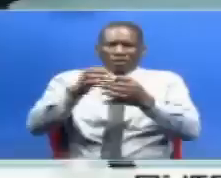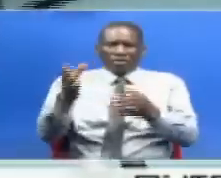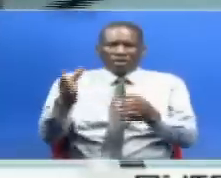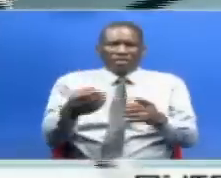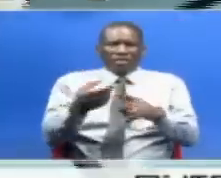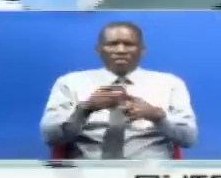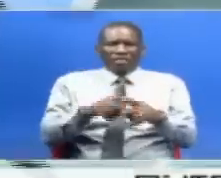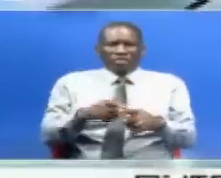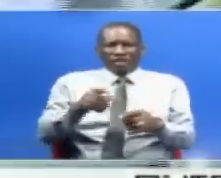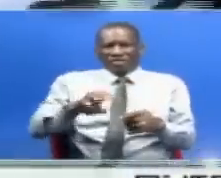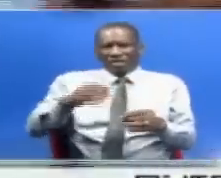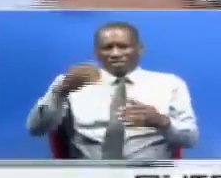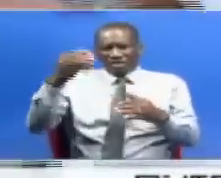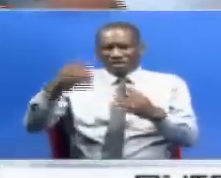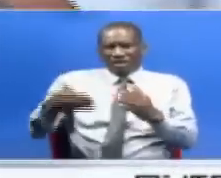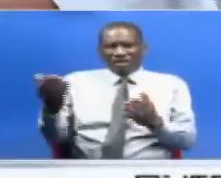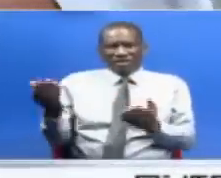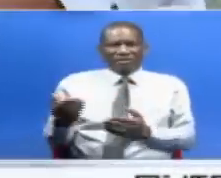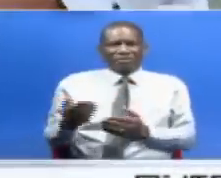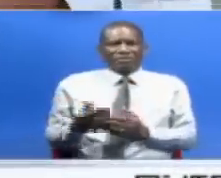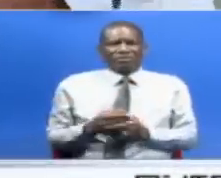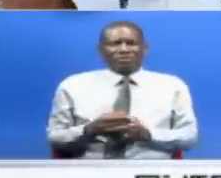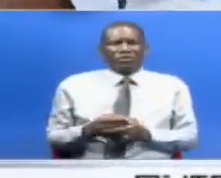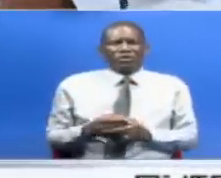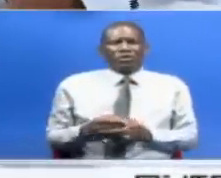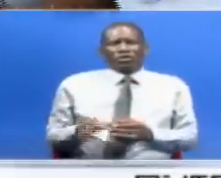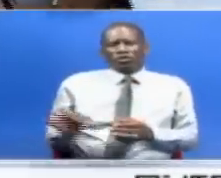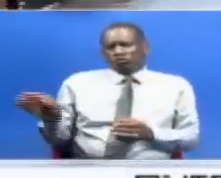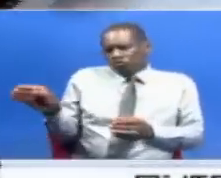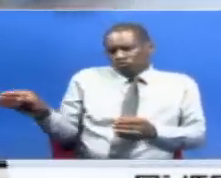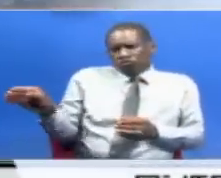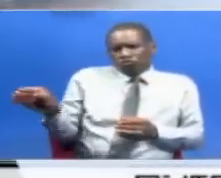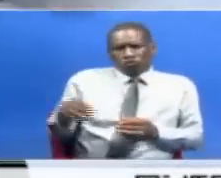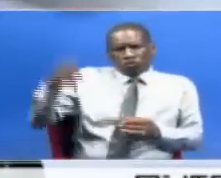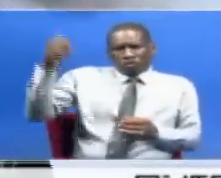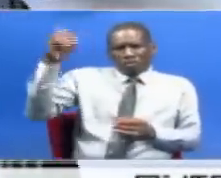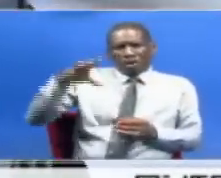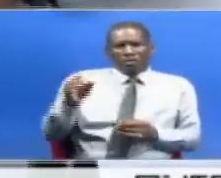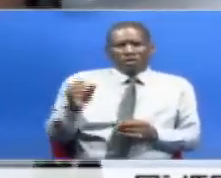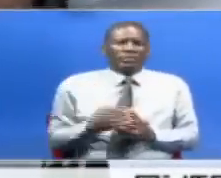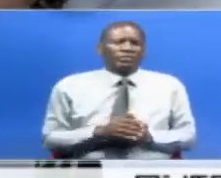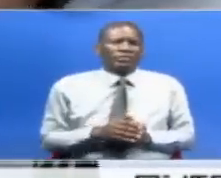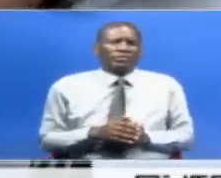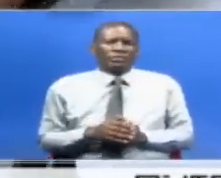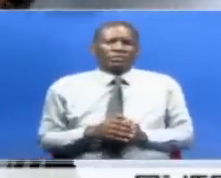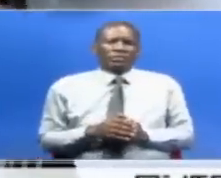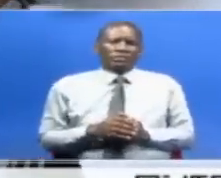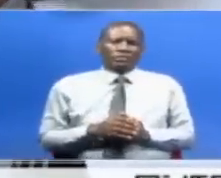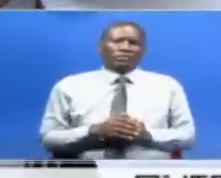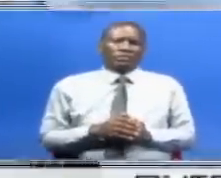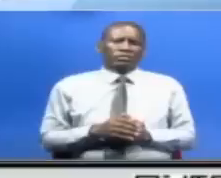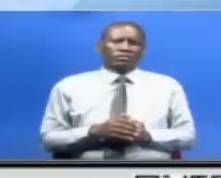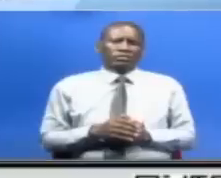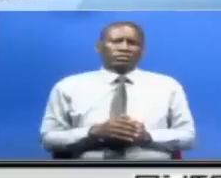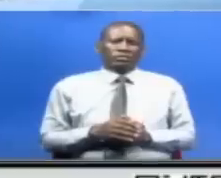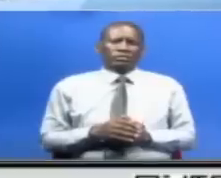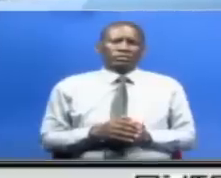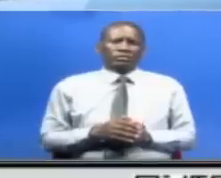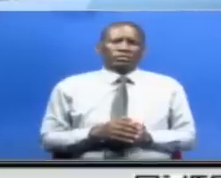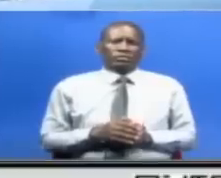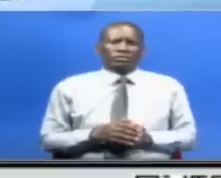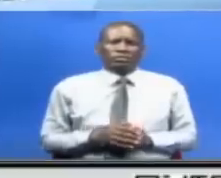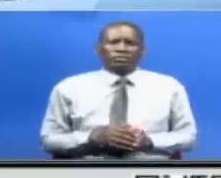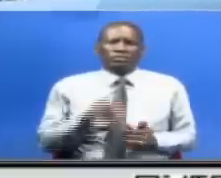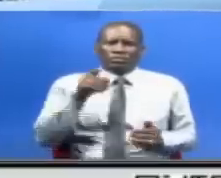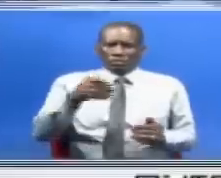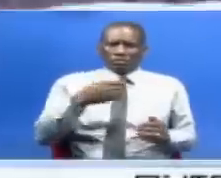then this other end goes to your charging, to your socket back at home. It has